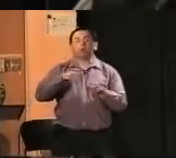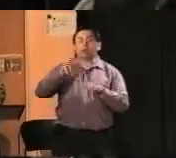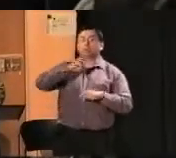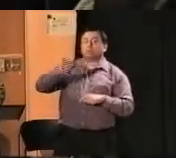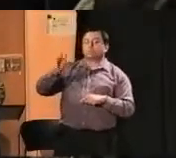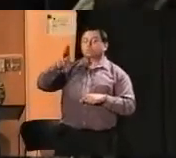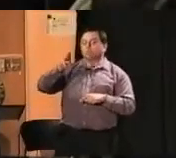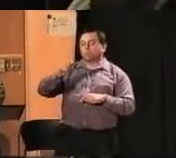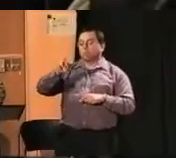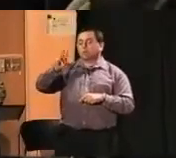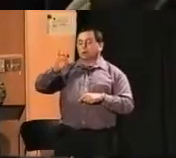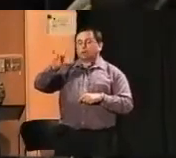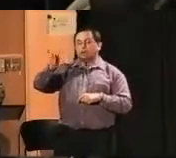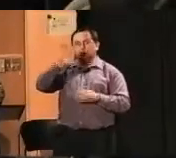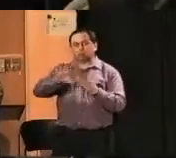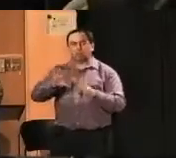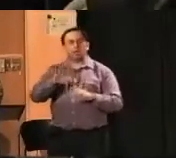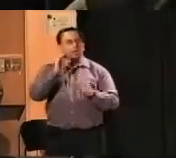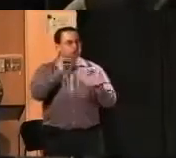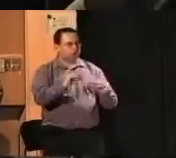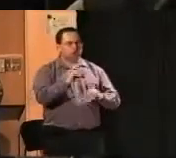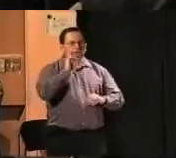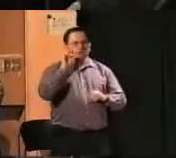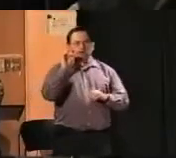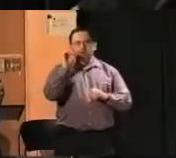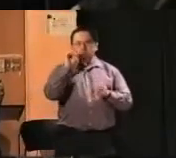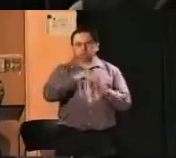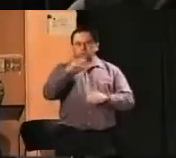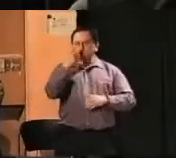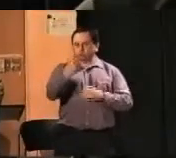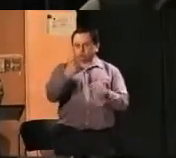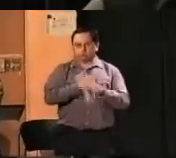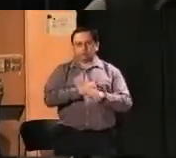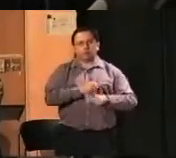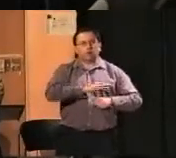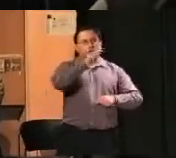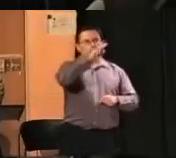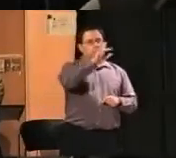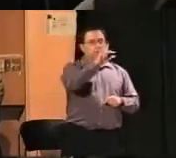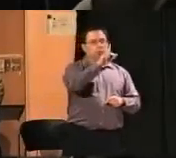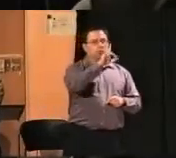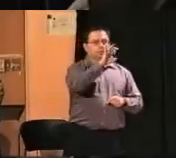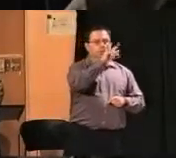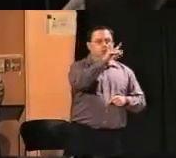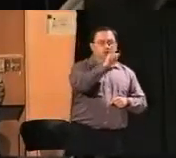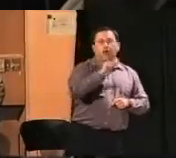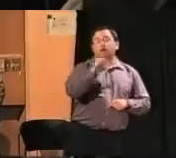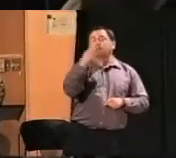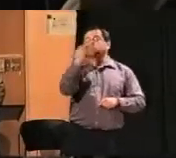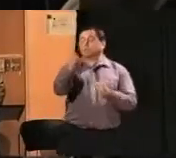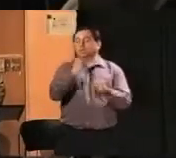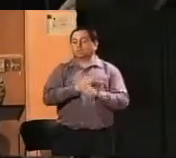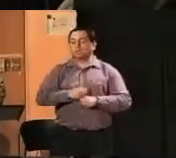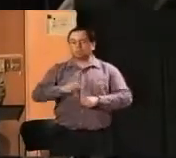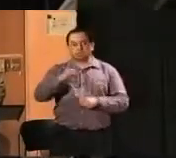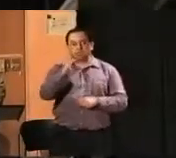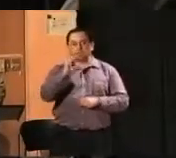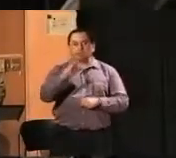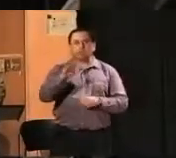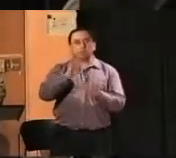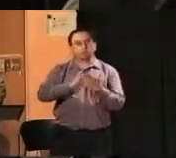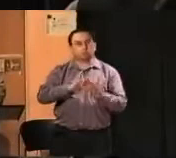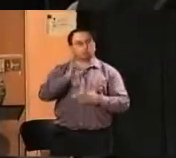College. She taught deaf students for 2 years in North Dakota and for 14 years at the Manitoba School for the Deaf in